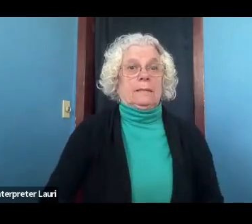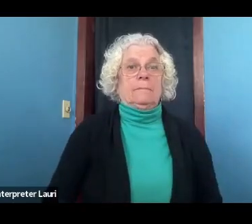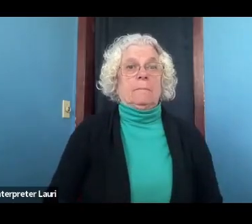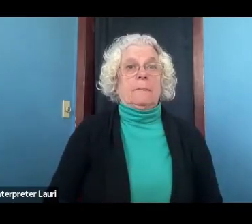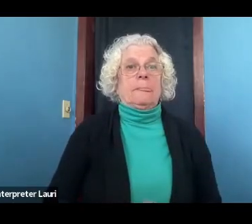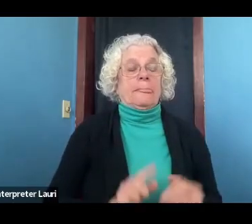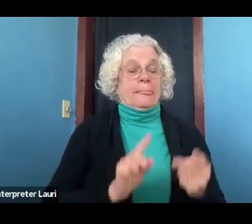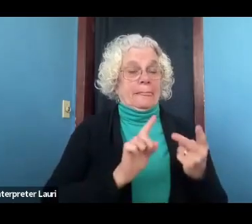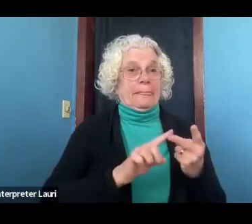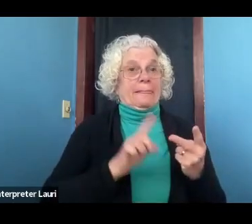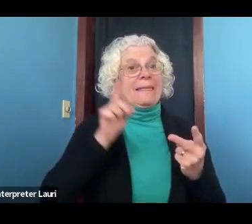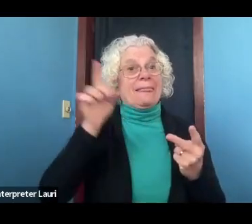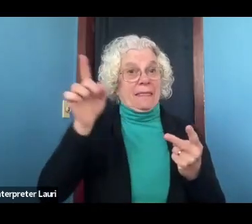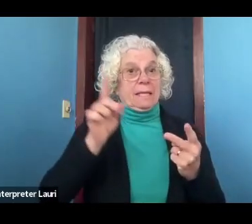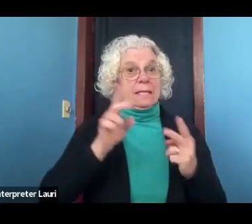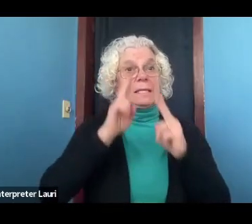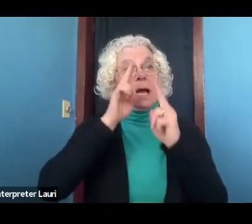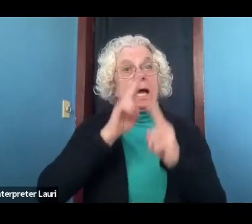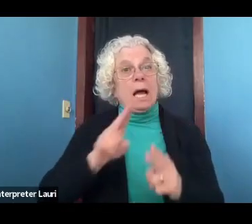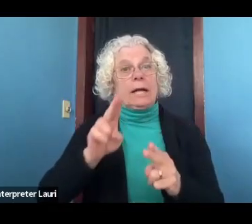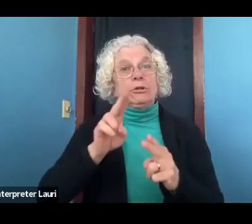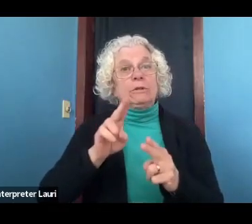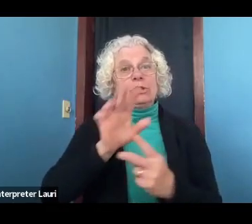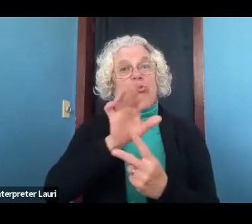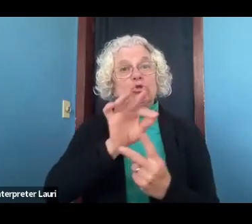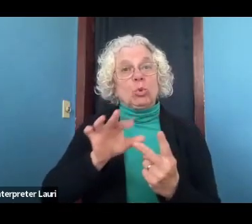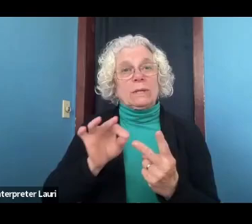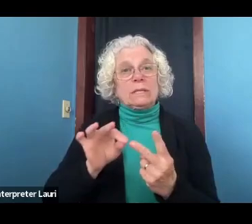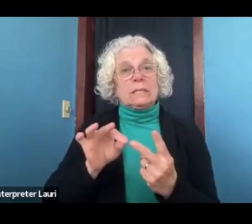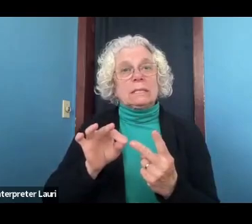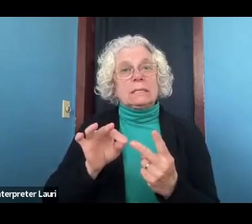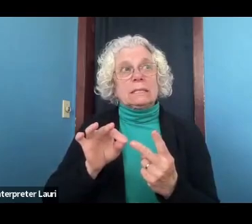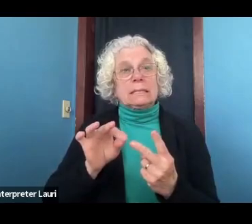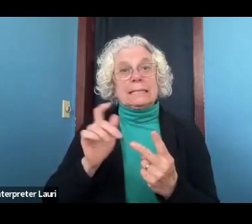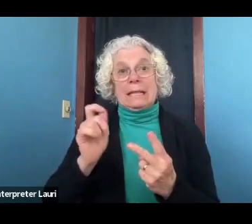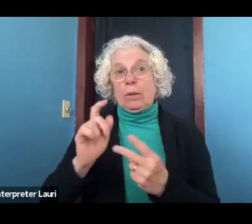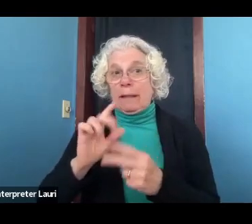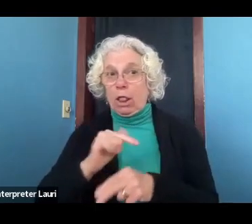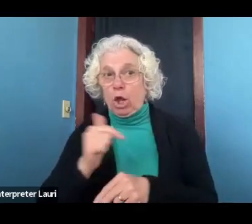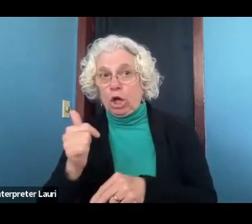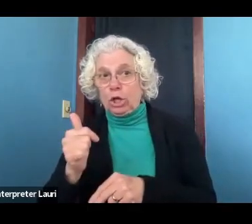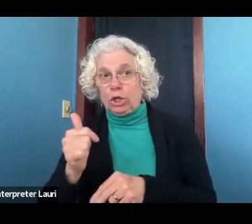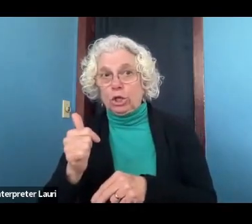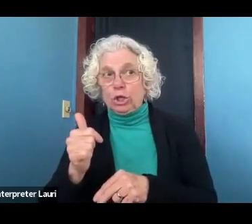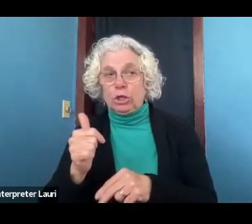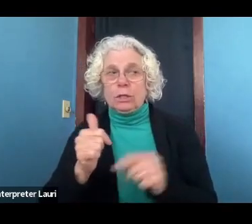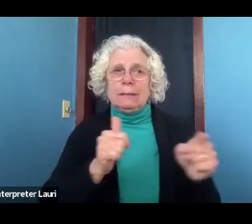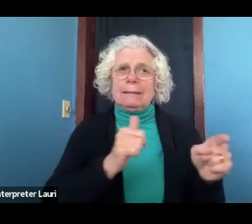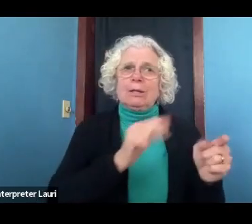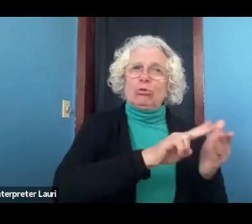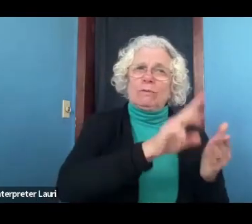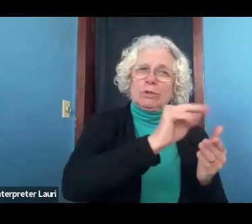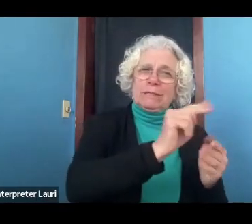Honoring Choices has a longer version, which is shorter than the University of Minnesota, so it's kind of a middle ground.